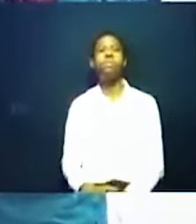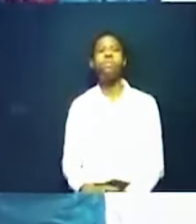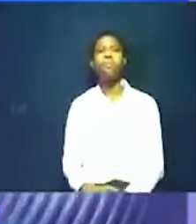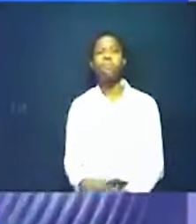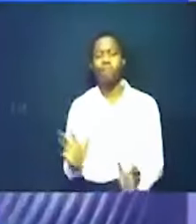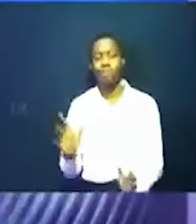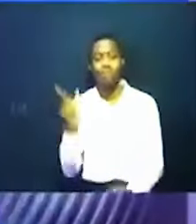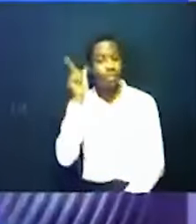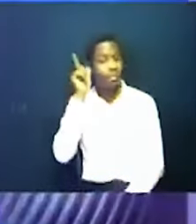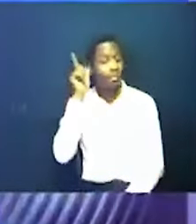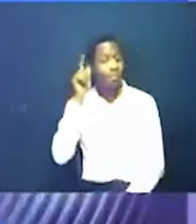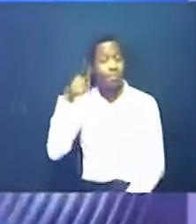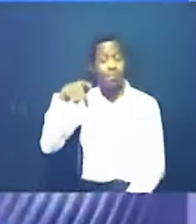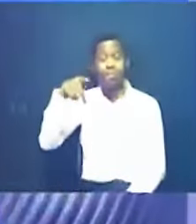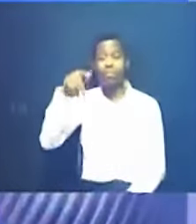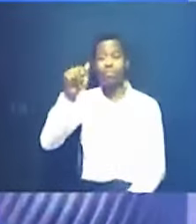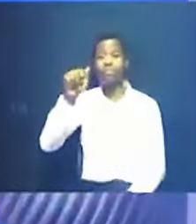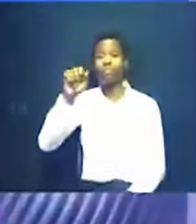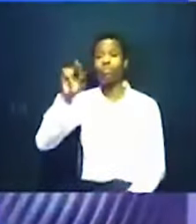Now listen to Paul.